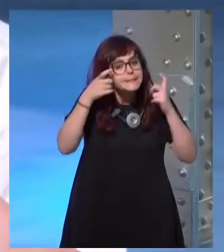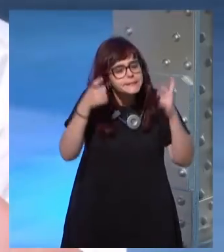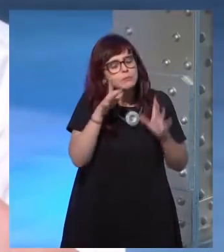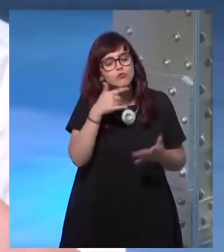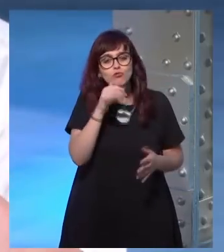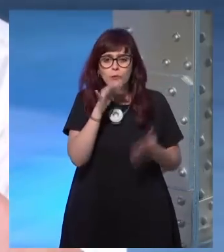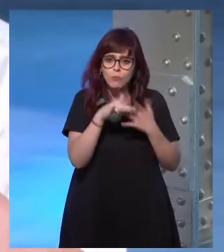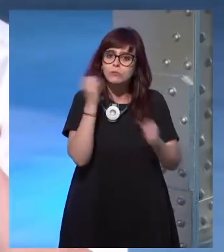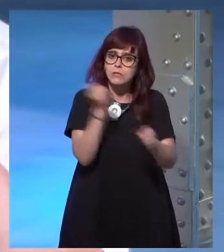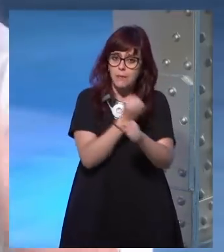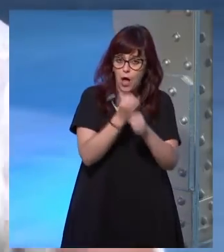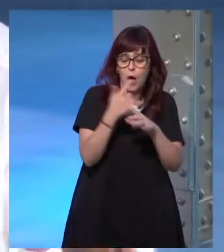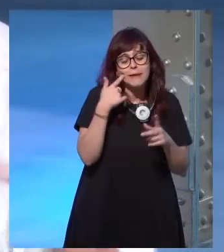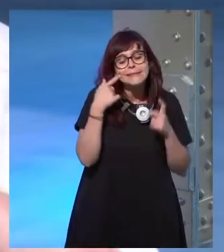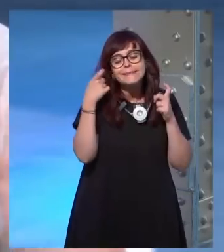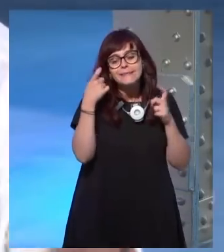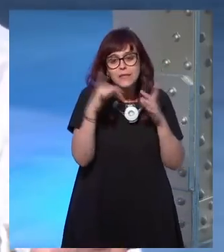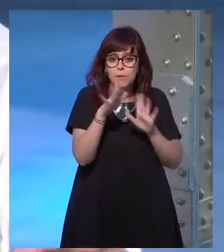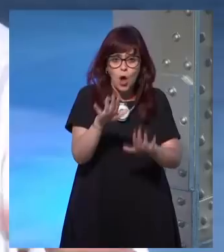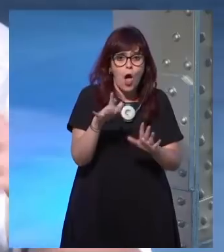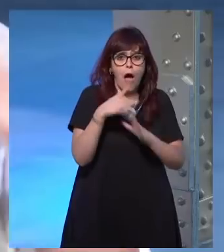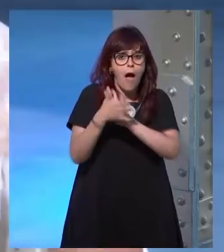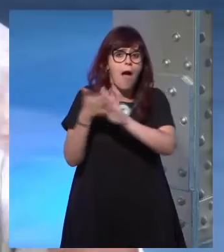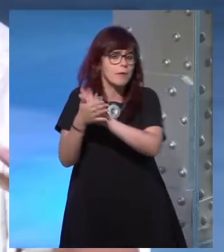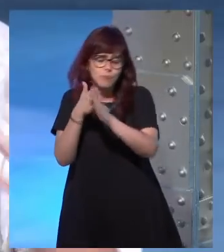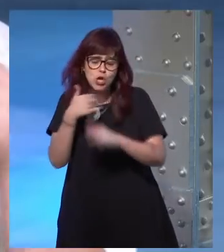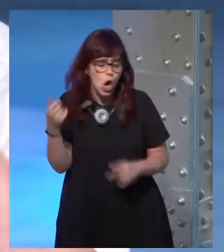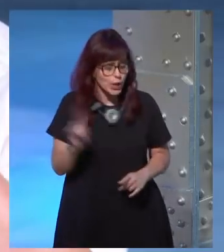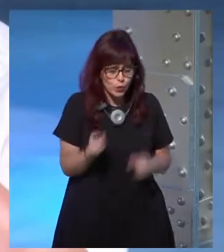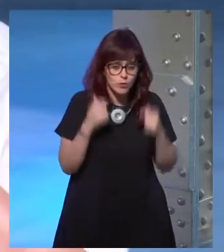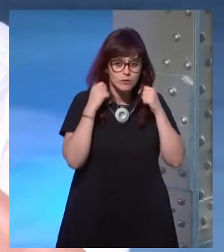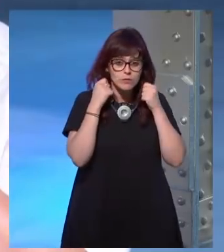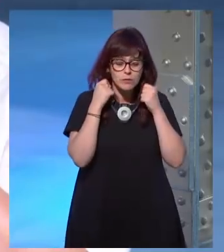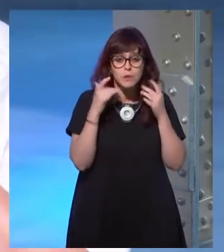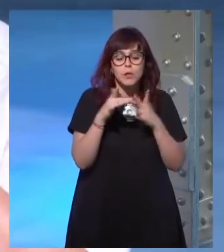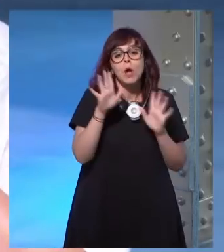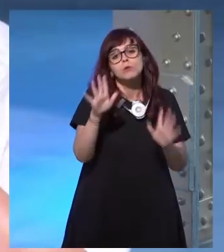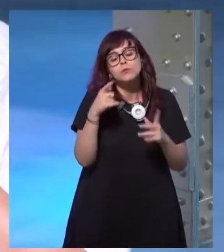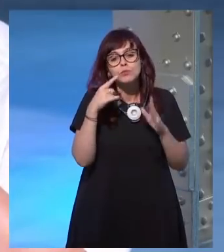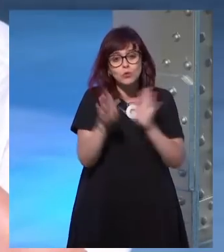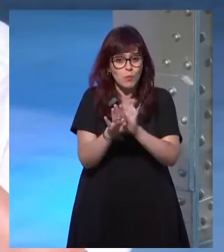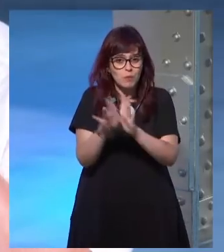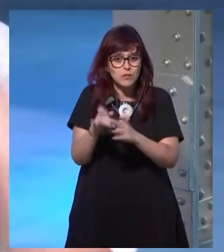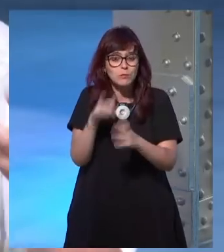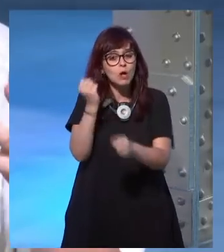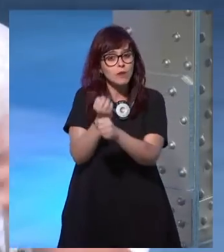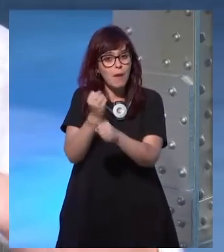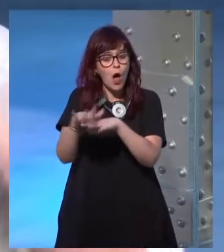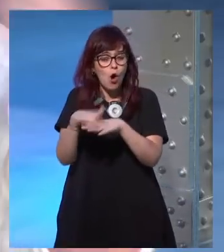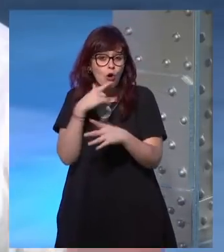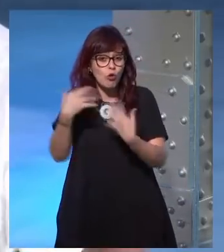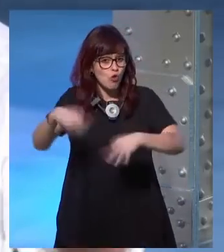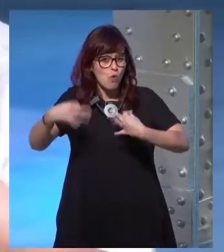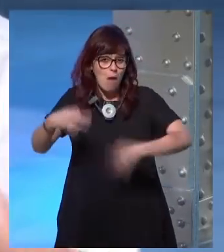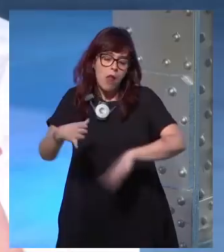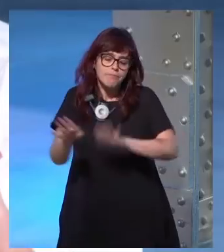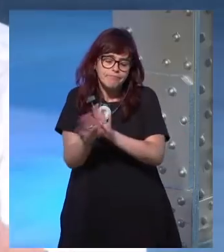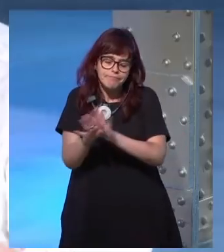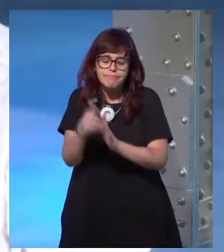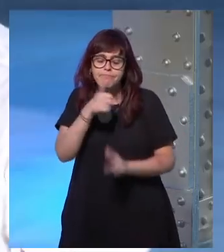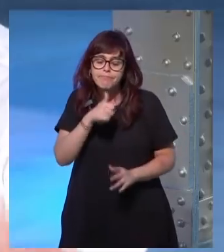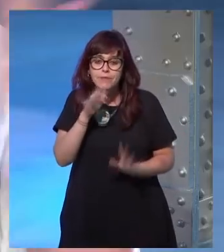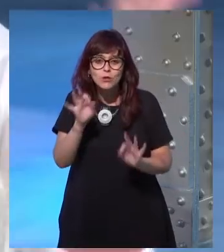there. So I have to keep my health insurance so that I have a day job. And I make sure that I take